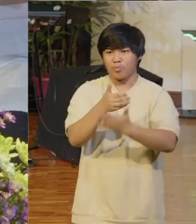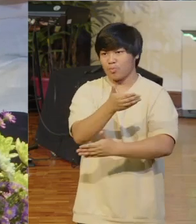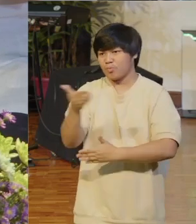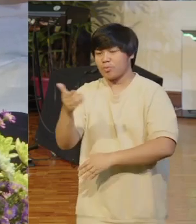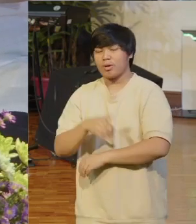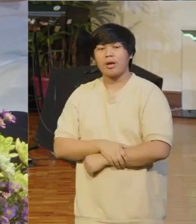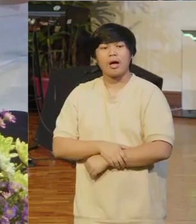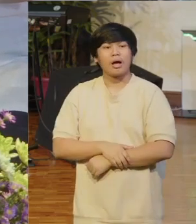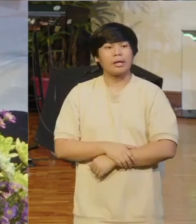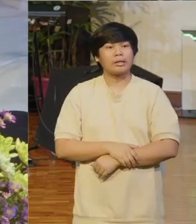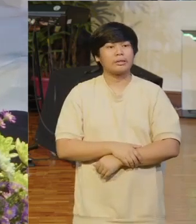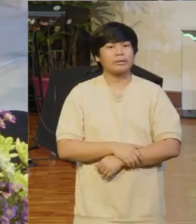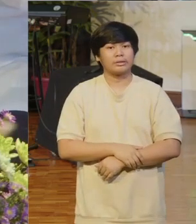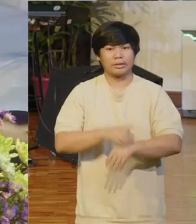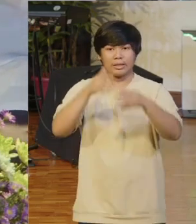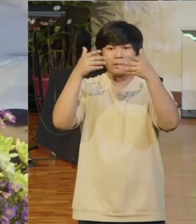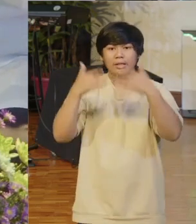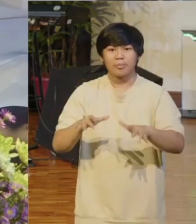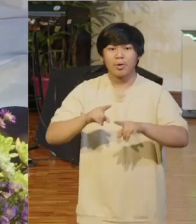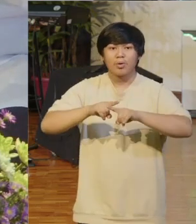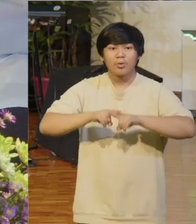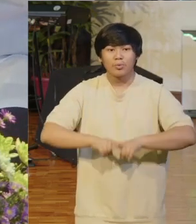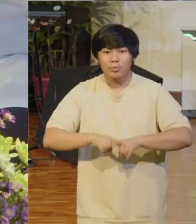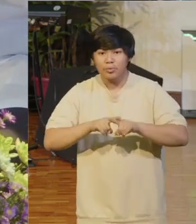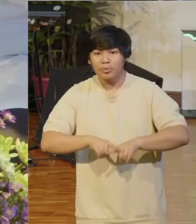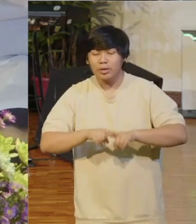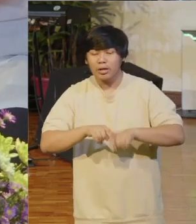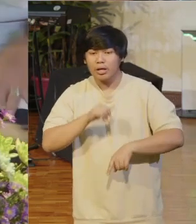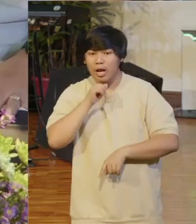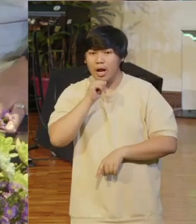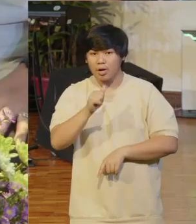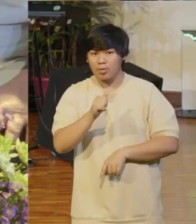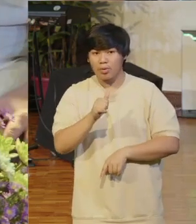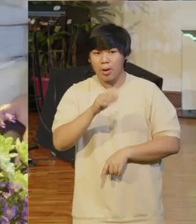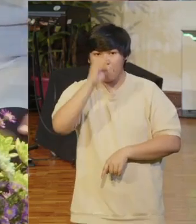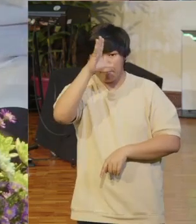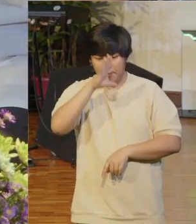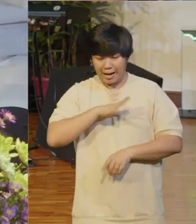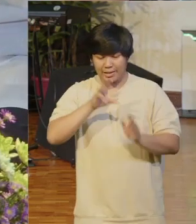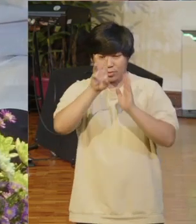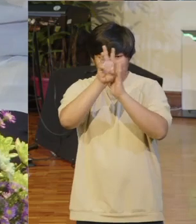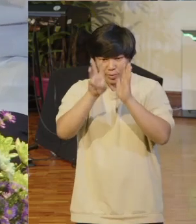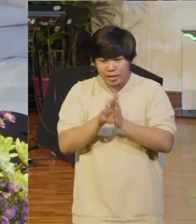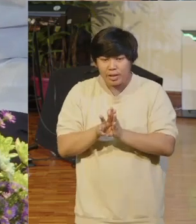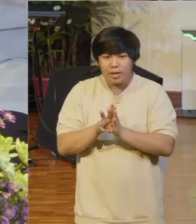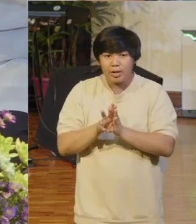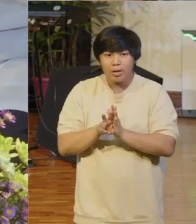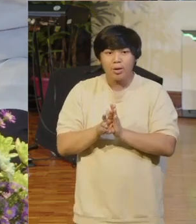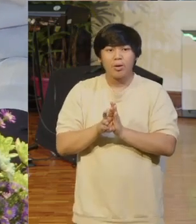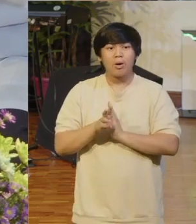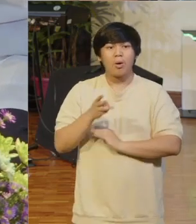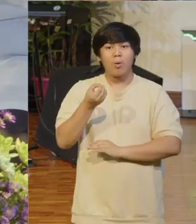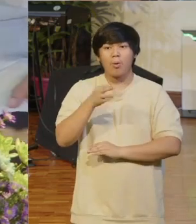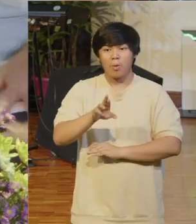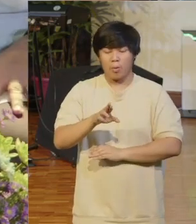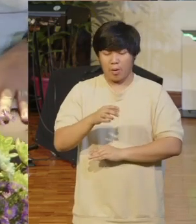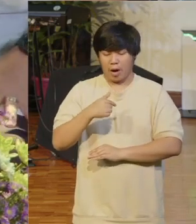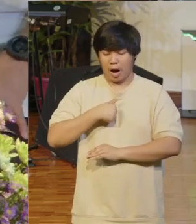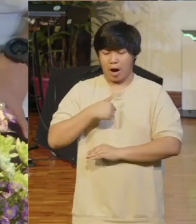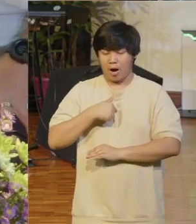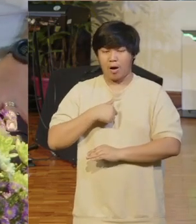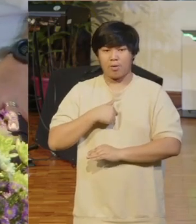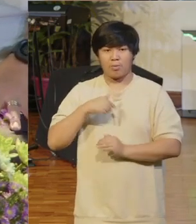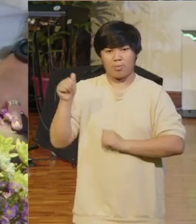compassion. So then it depends not on human will or exertion, but